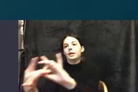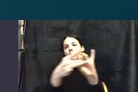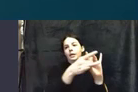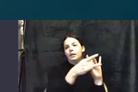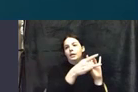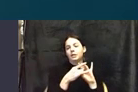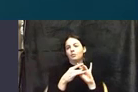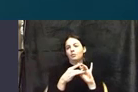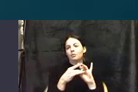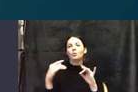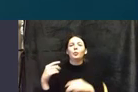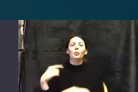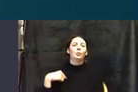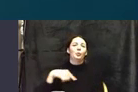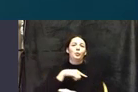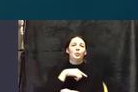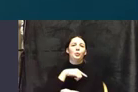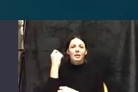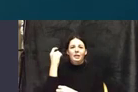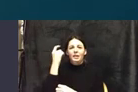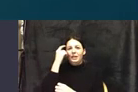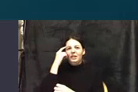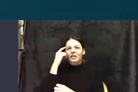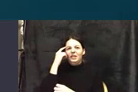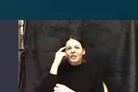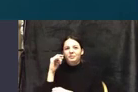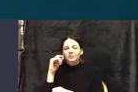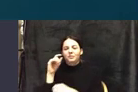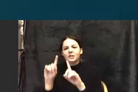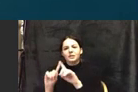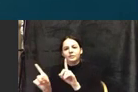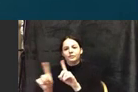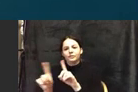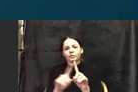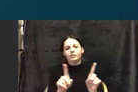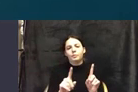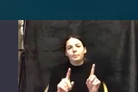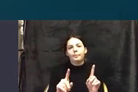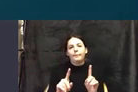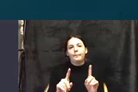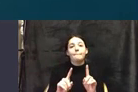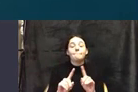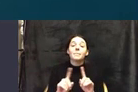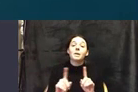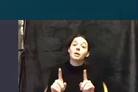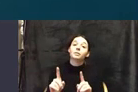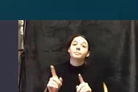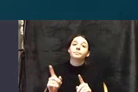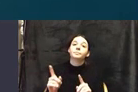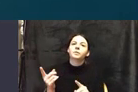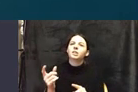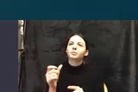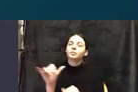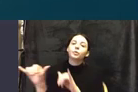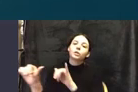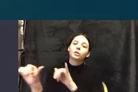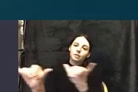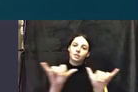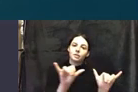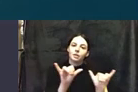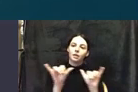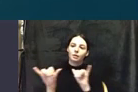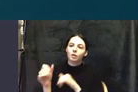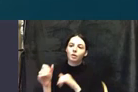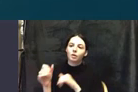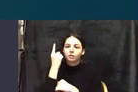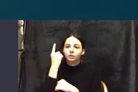what many of these comments are hearkening back to. That's great. Tracy Soto says,